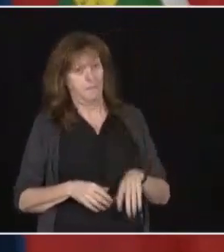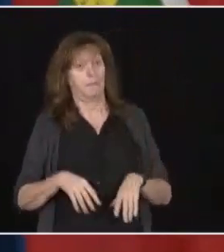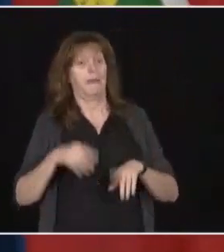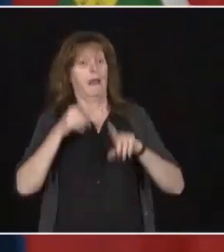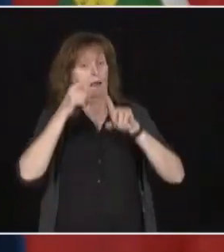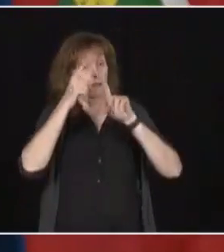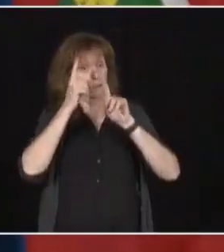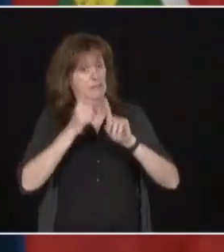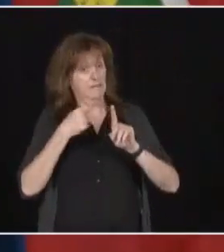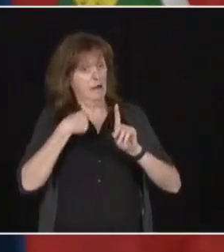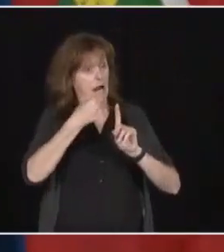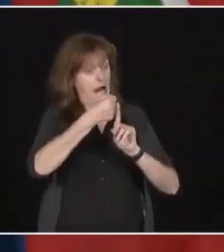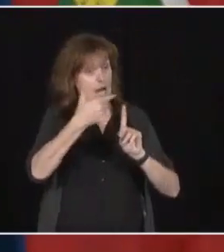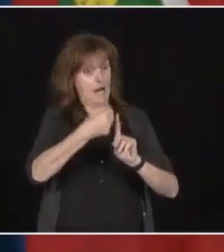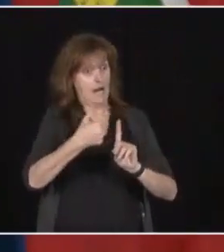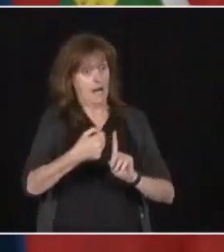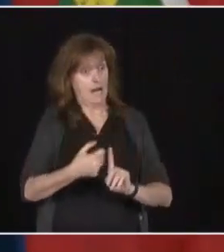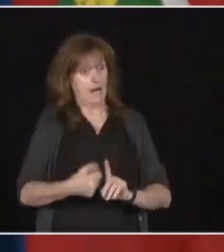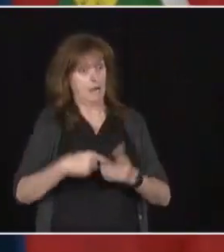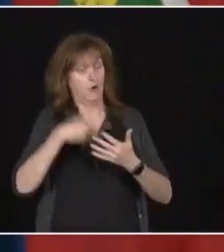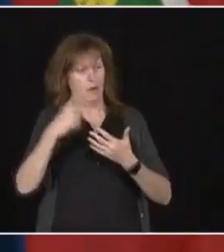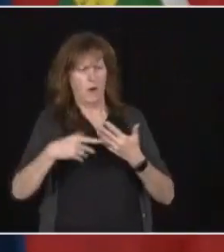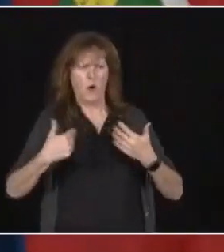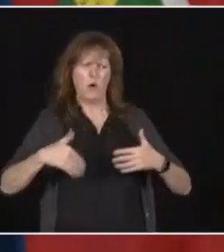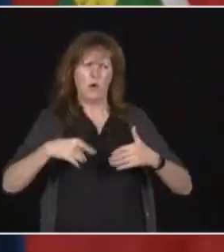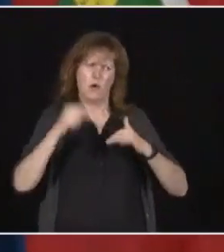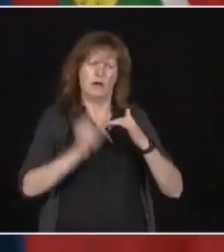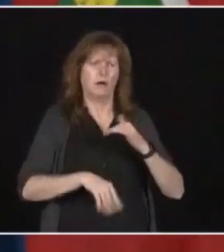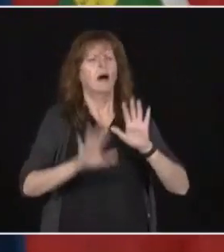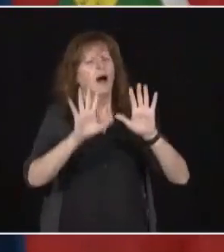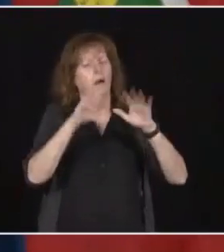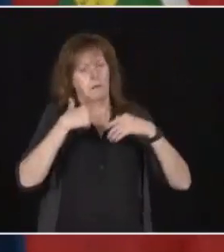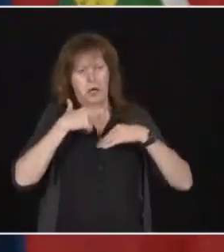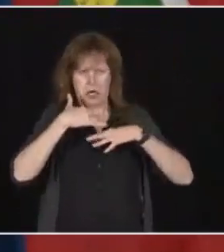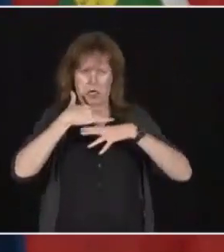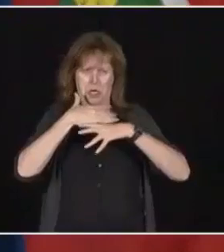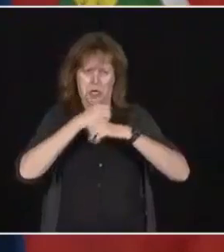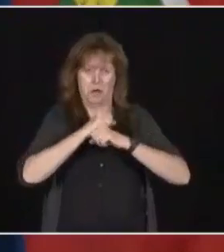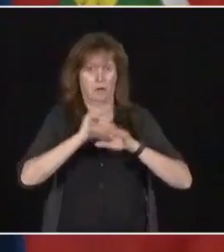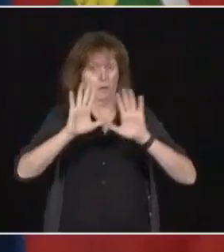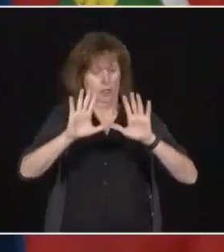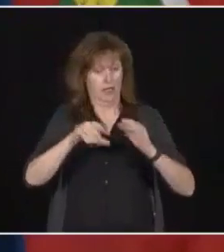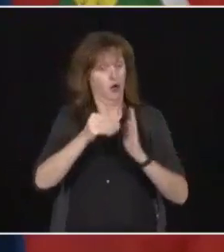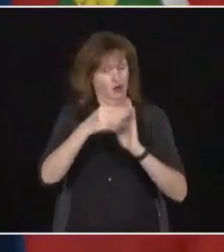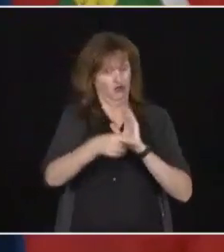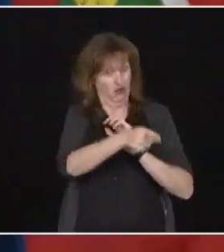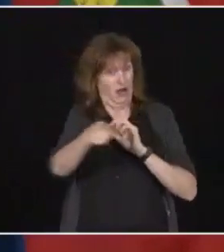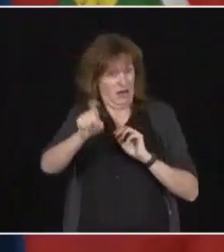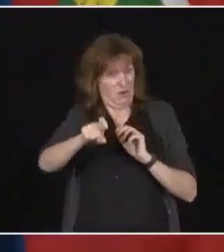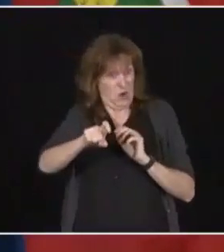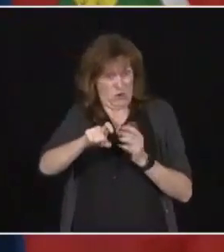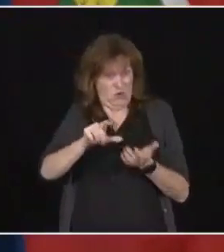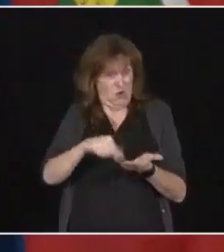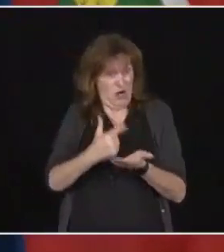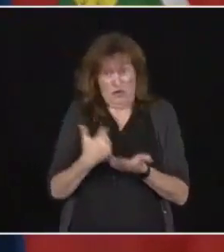to summarize. Essentially, any student who would have graduated by this point, but they had to attend